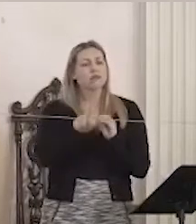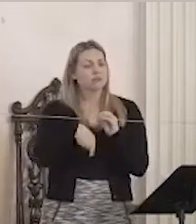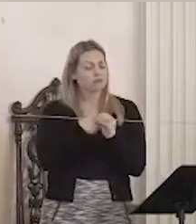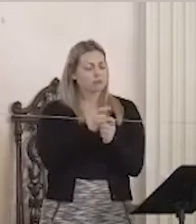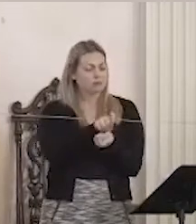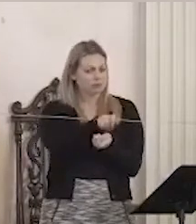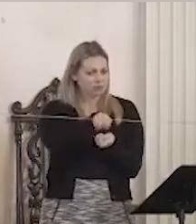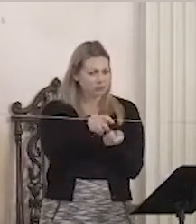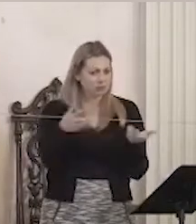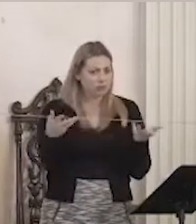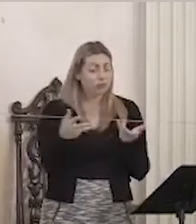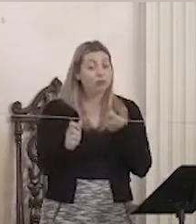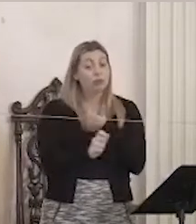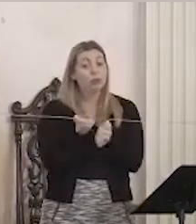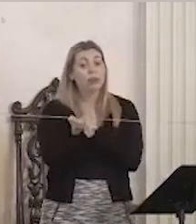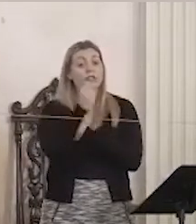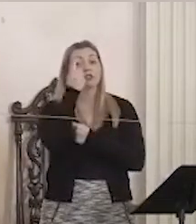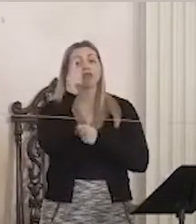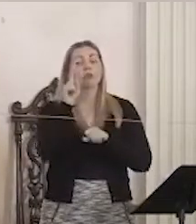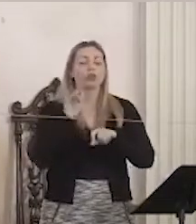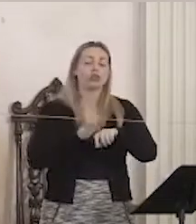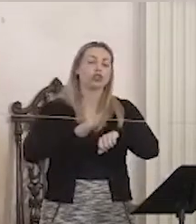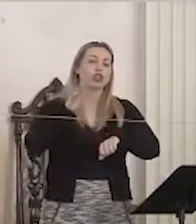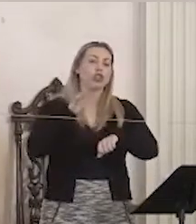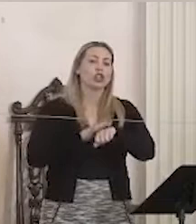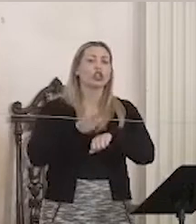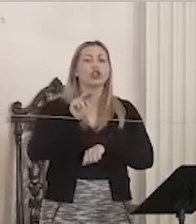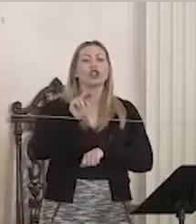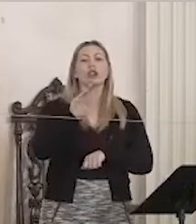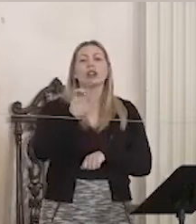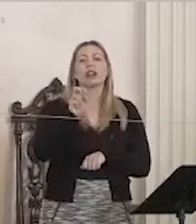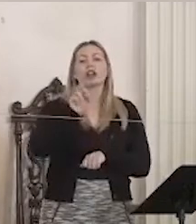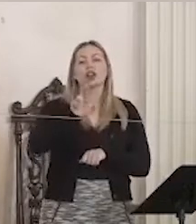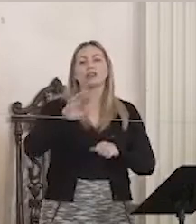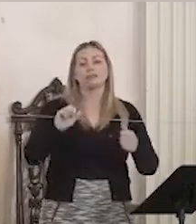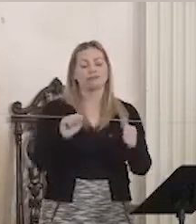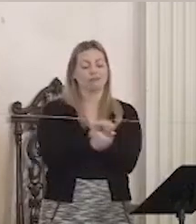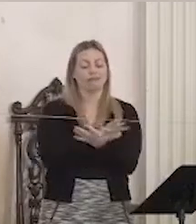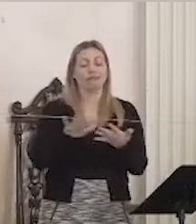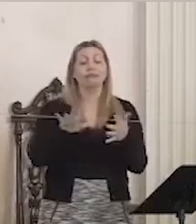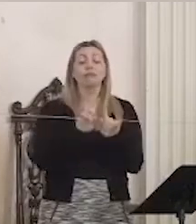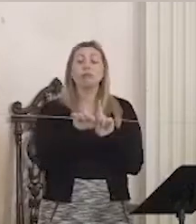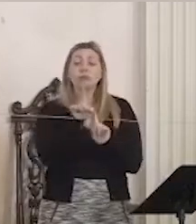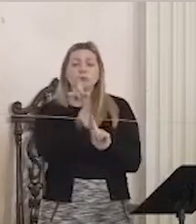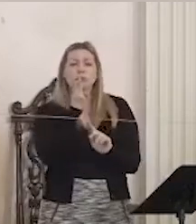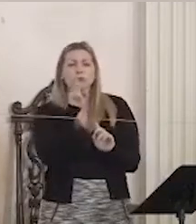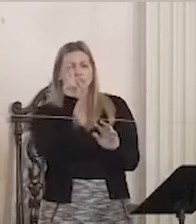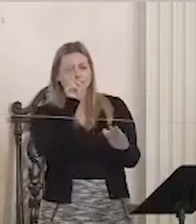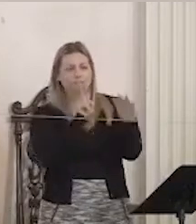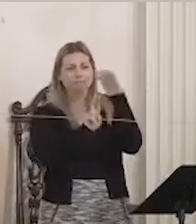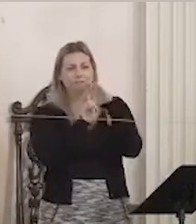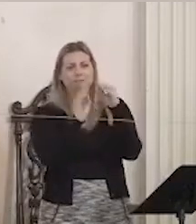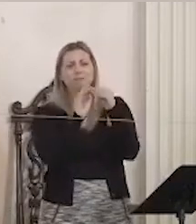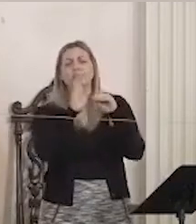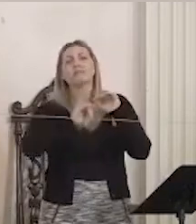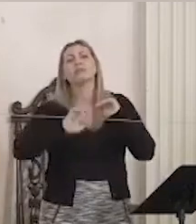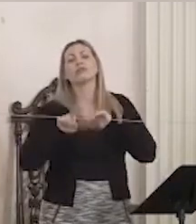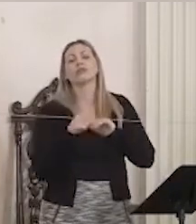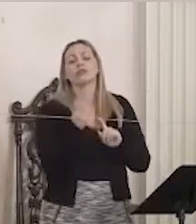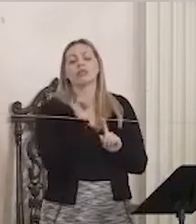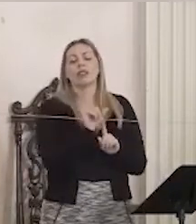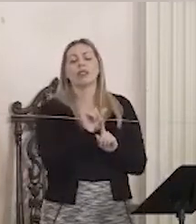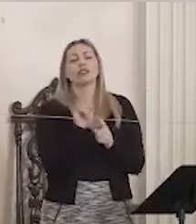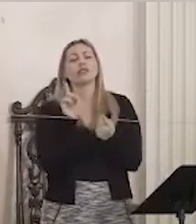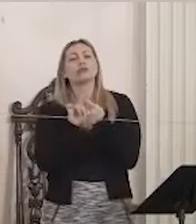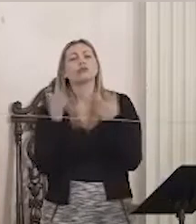specifically about the threat of nuclear devastation. But he cast his vision beyond even that, towards